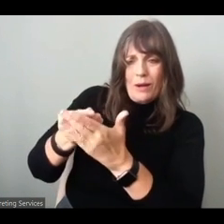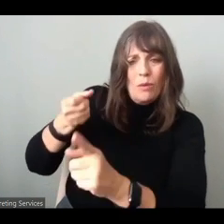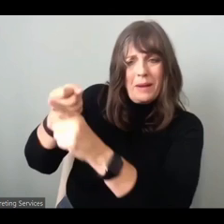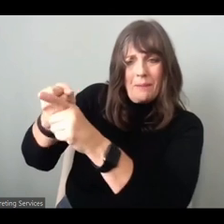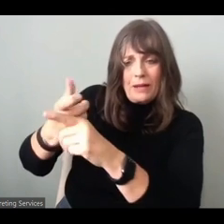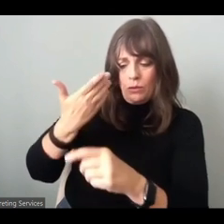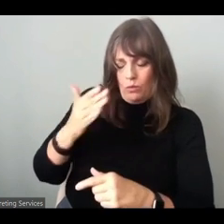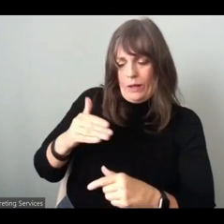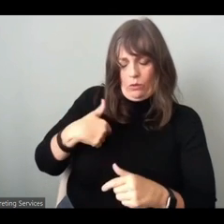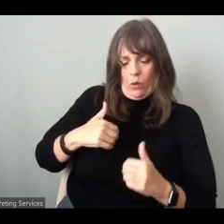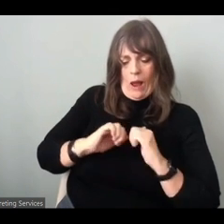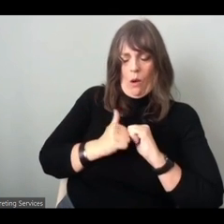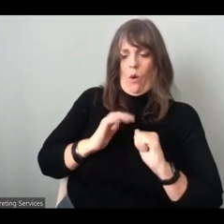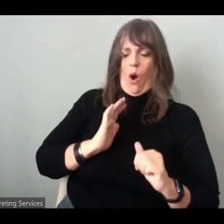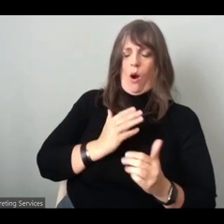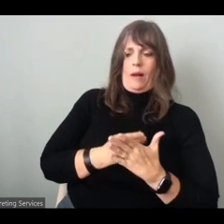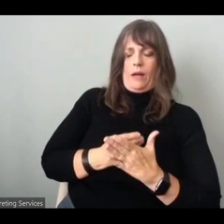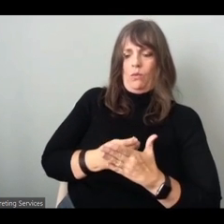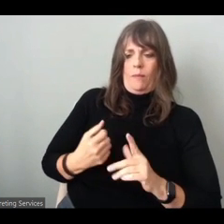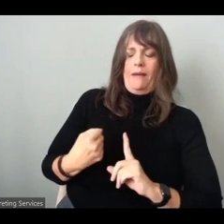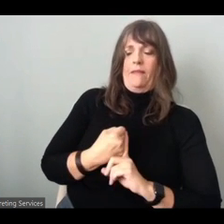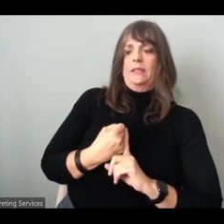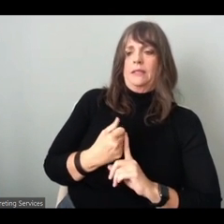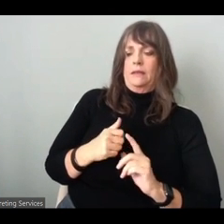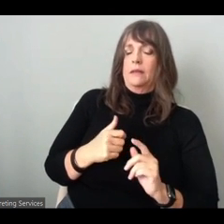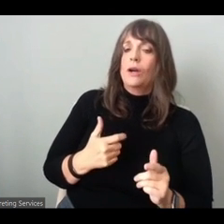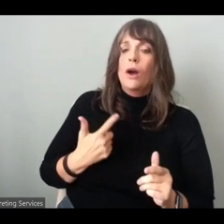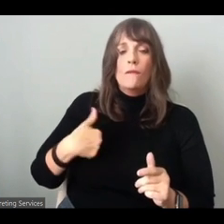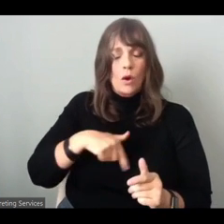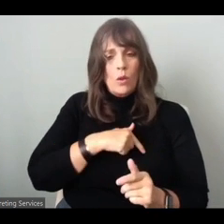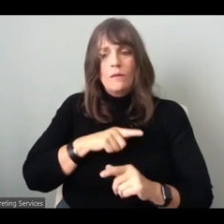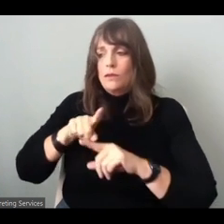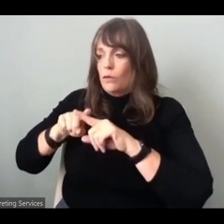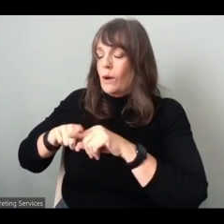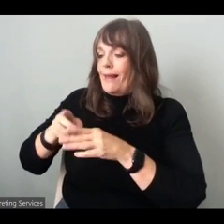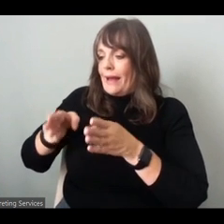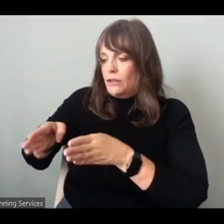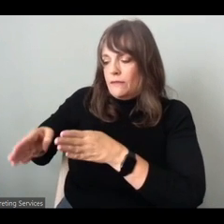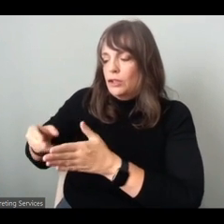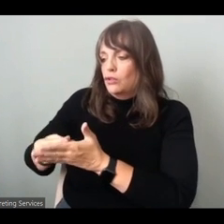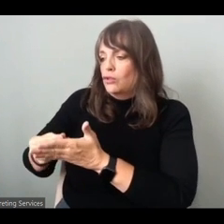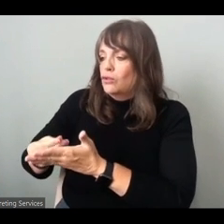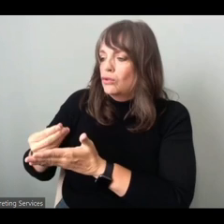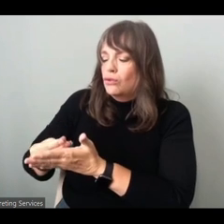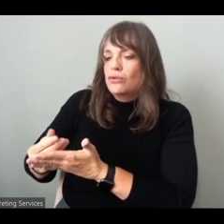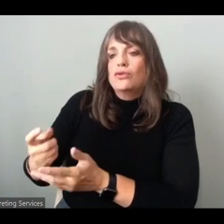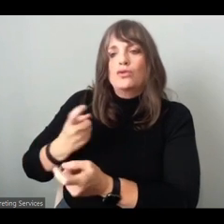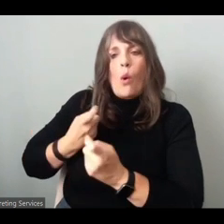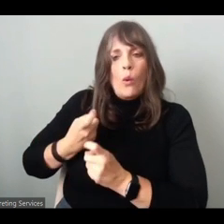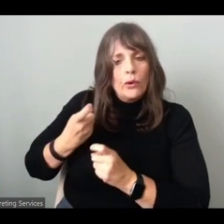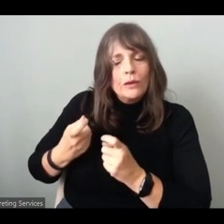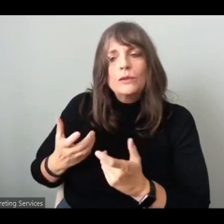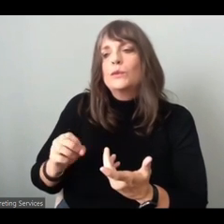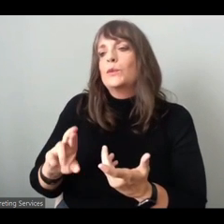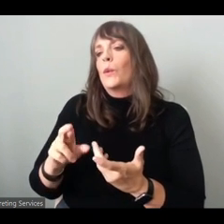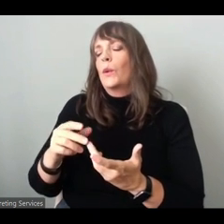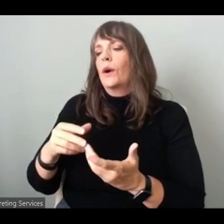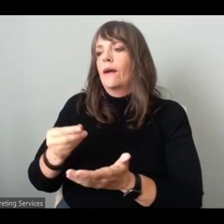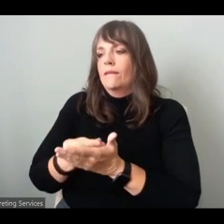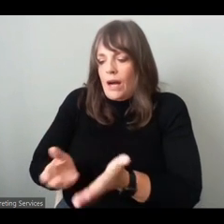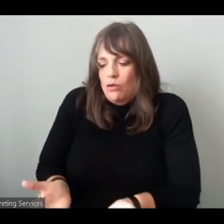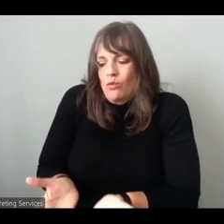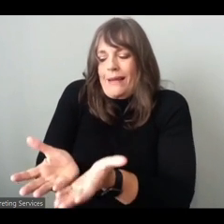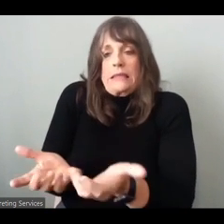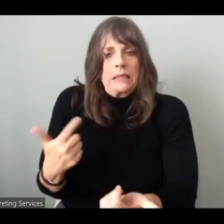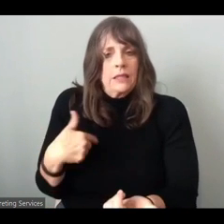mid to long-term frame. For those of us who rely on individual donors, earned income, and fundraising events, this will cause serious financial